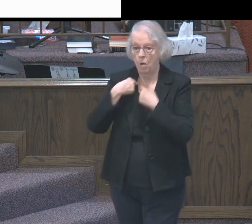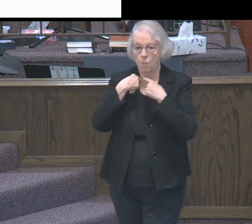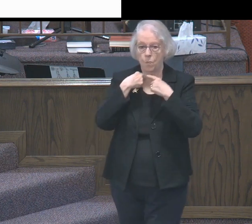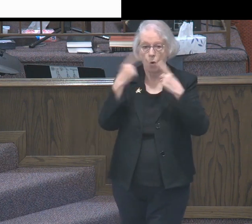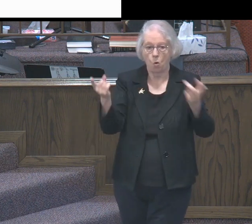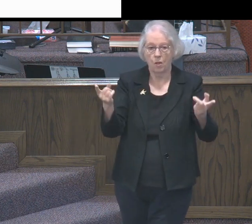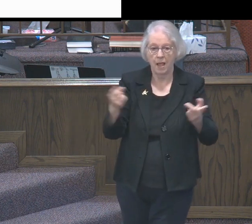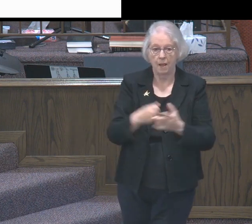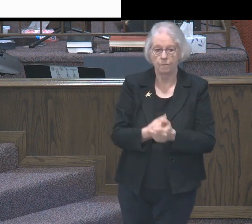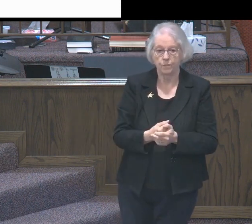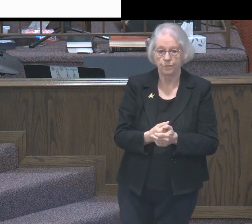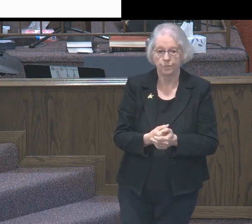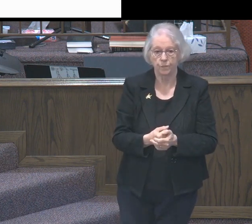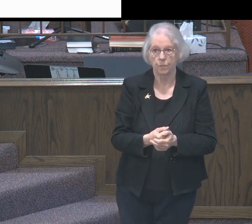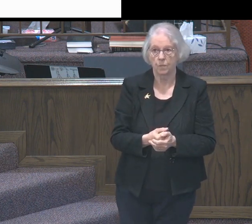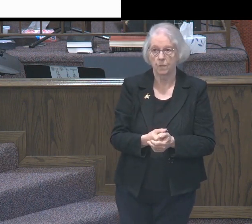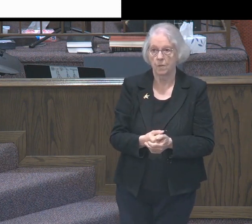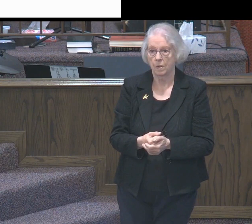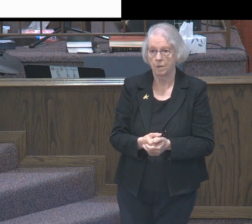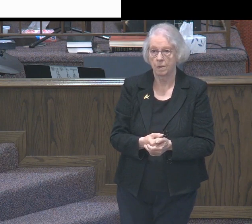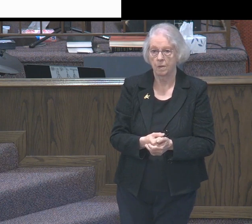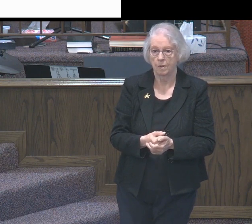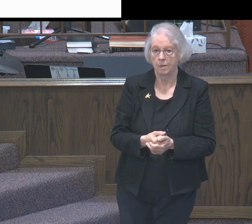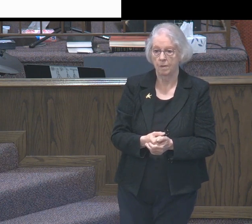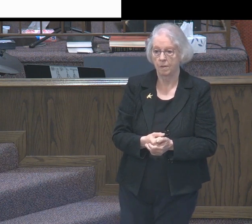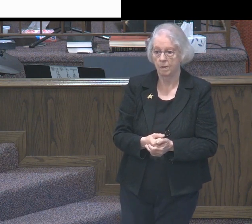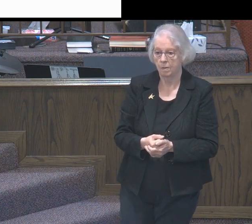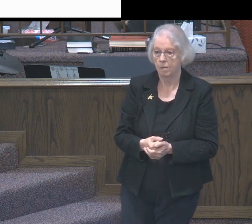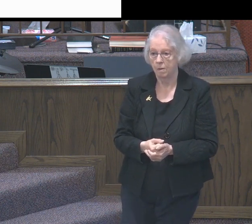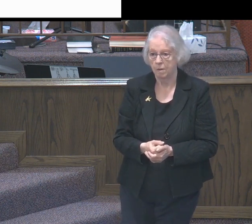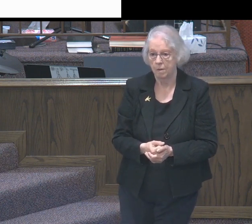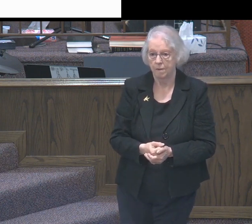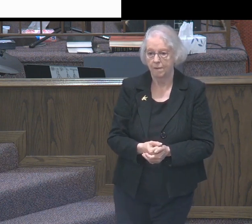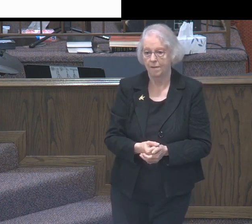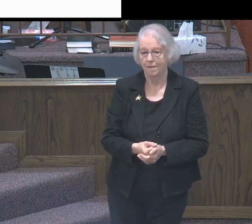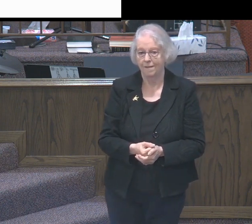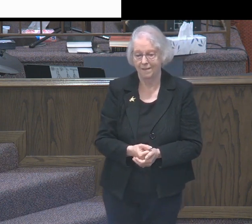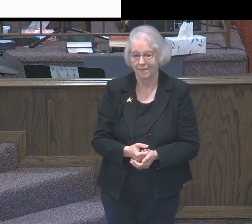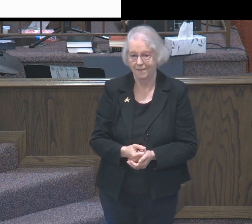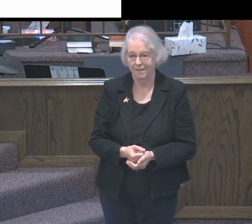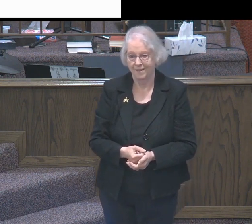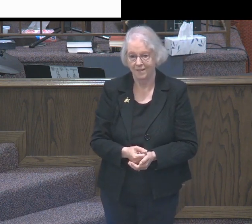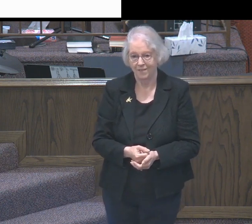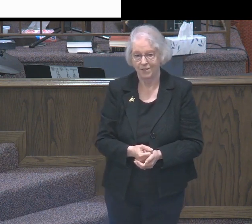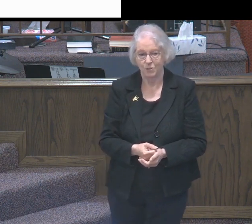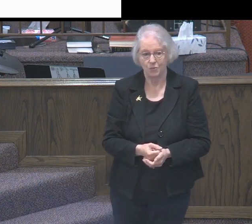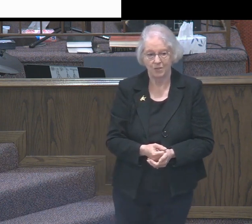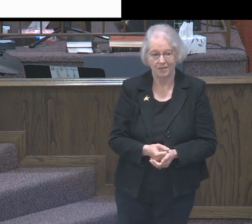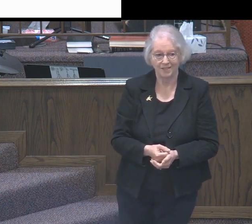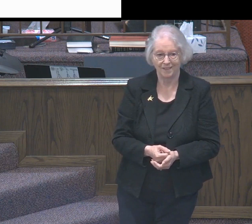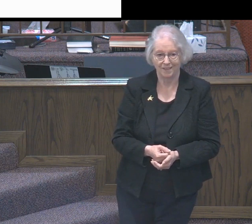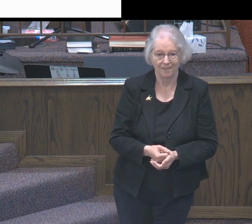know we're supposed to obey, but then we start to bargain. We say, can I have a cookie if I clean up my